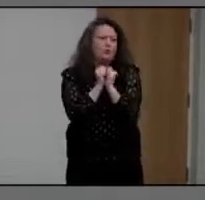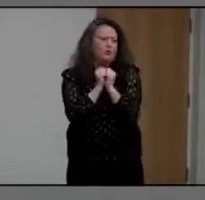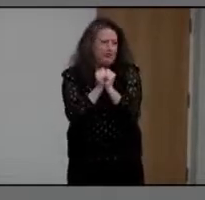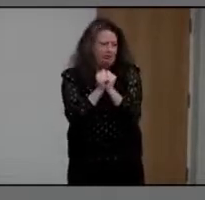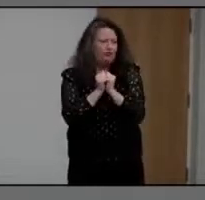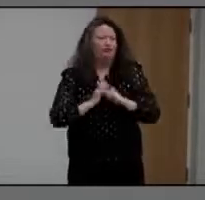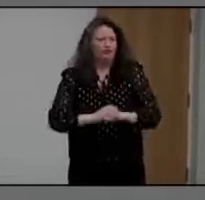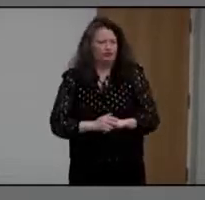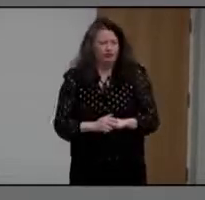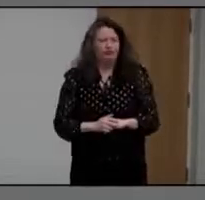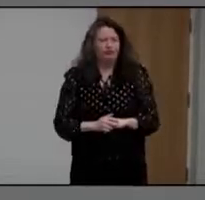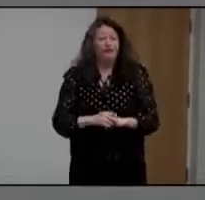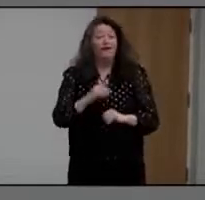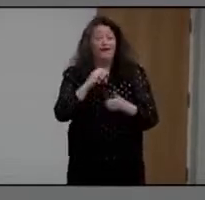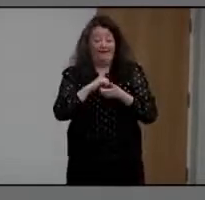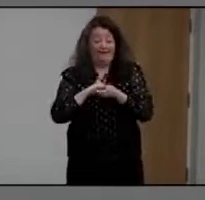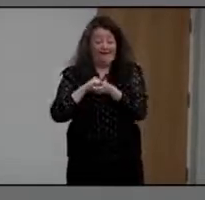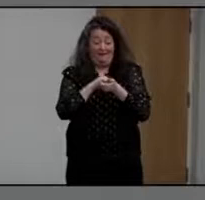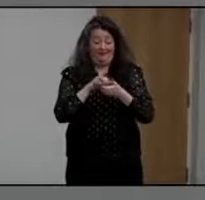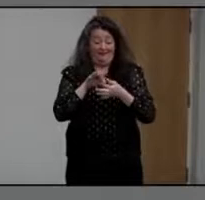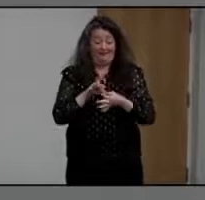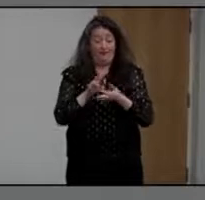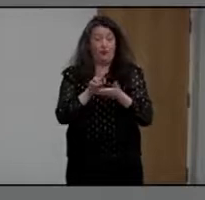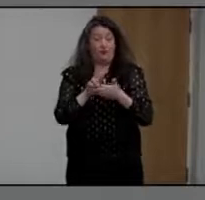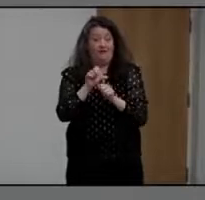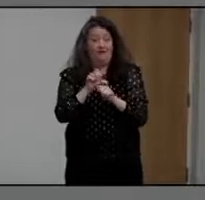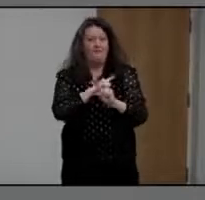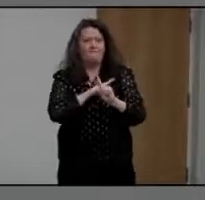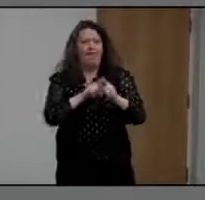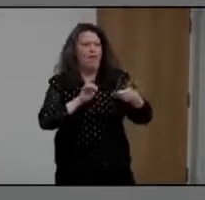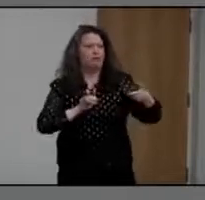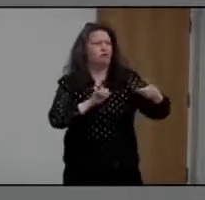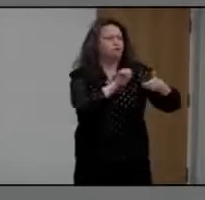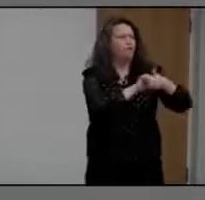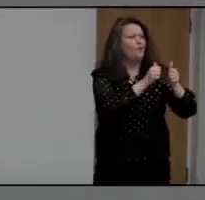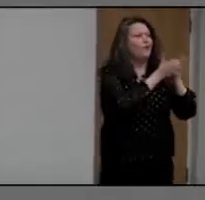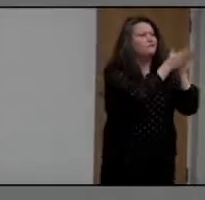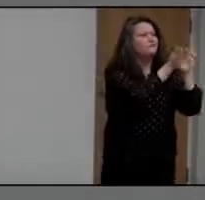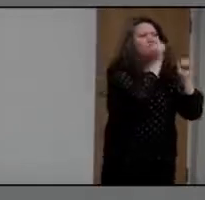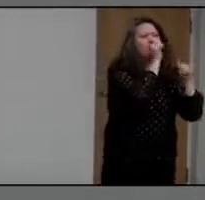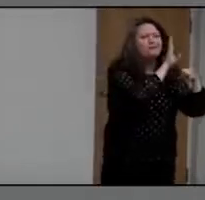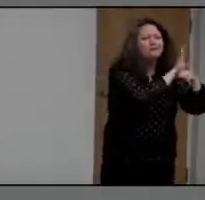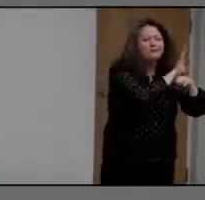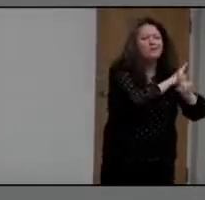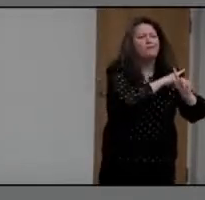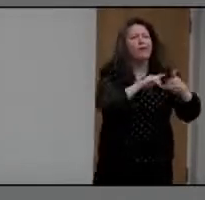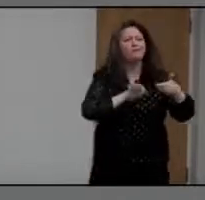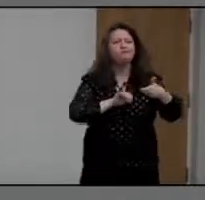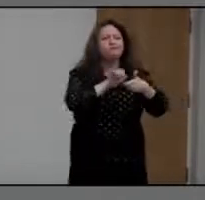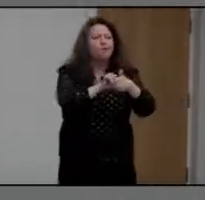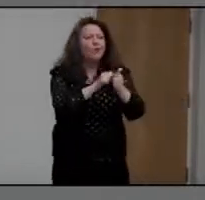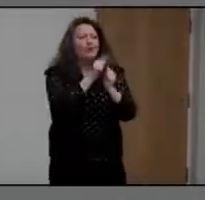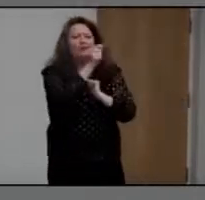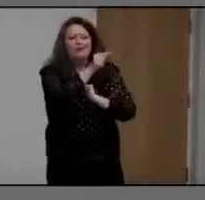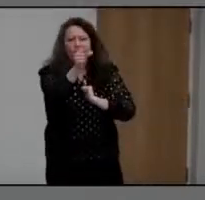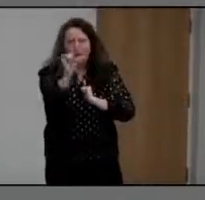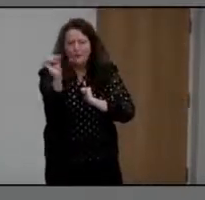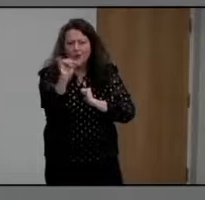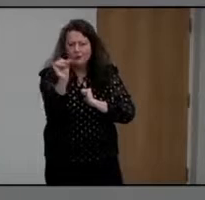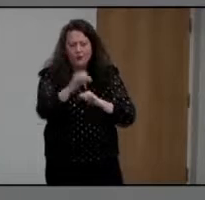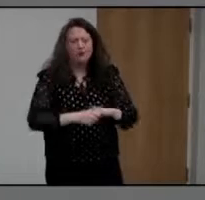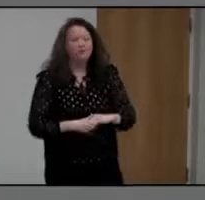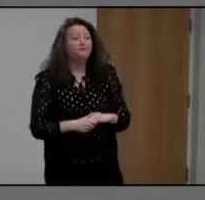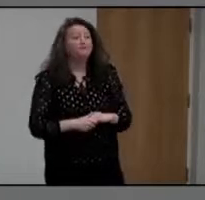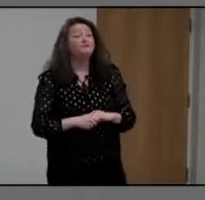partnership with industry and government. The university's early successes in AI include the development of a chess